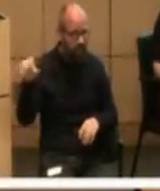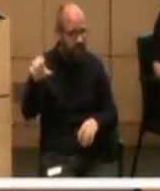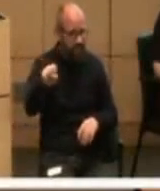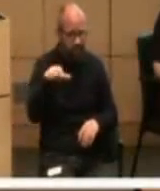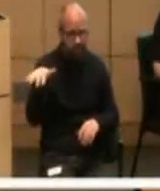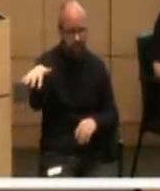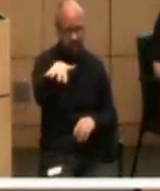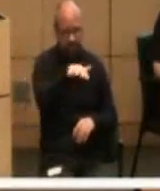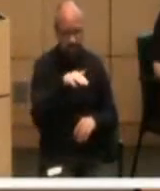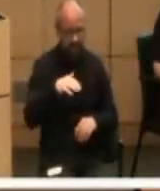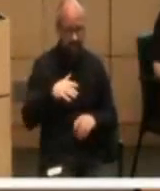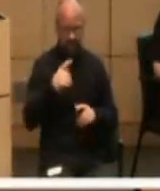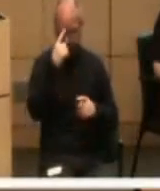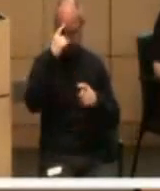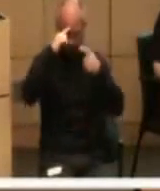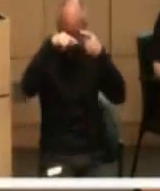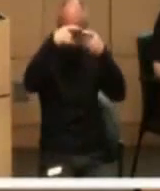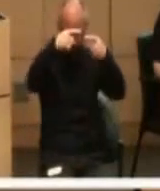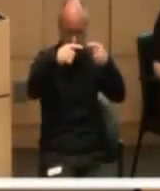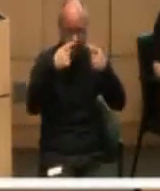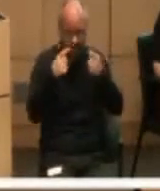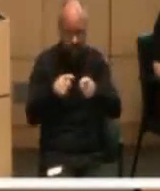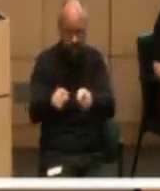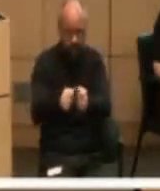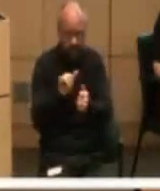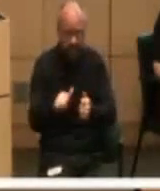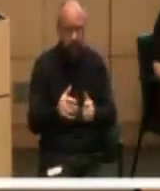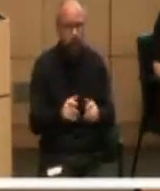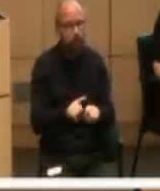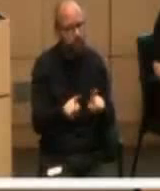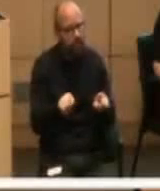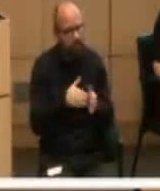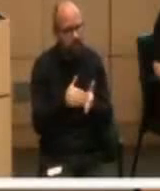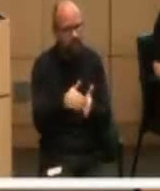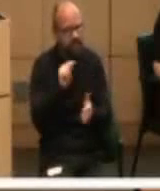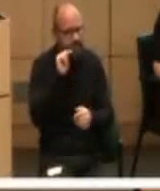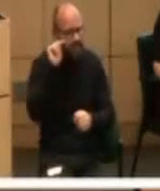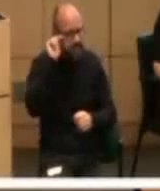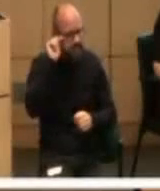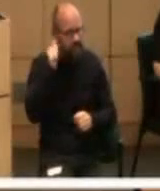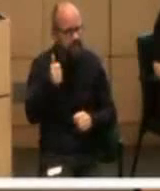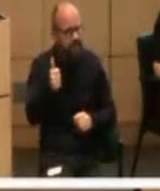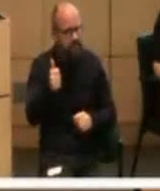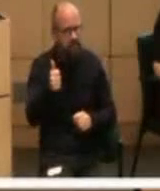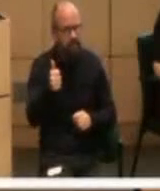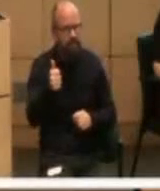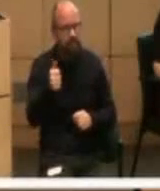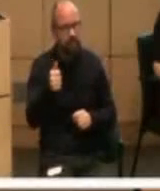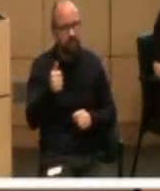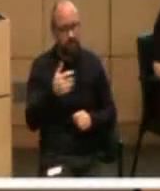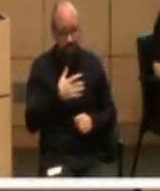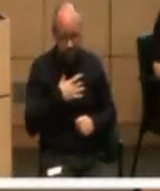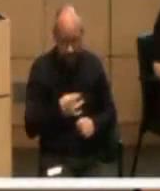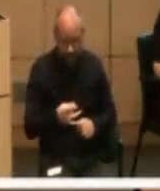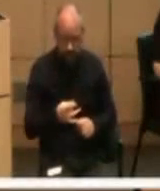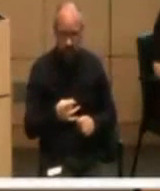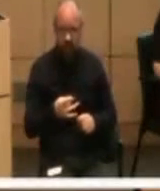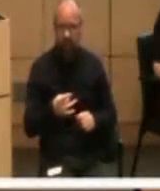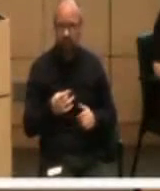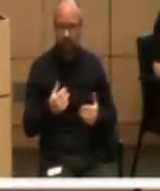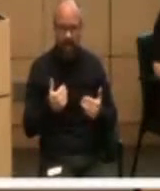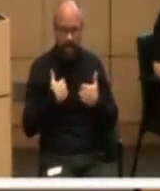on with that. But it seems to me like a lot of the teenagers in particular really appreciate having the sound